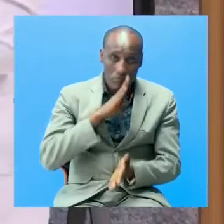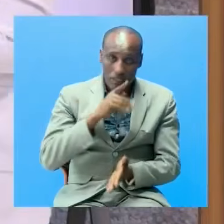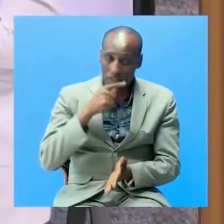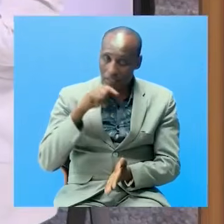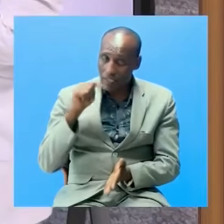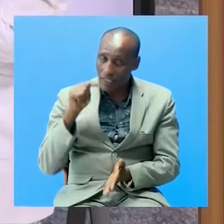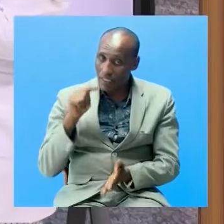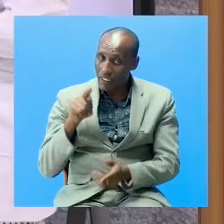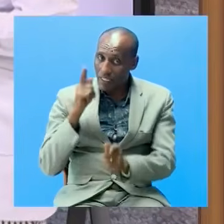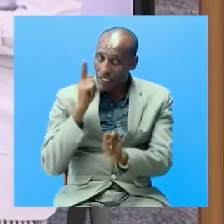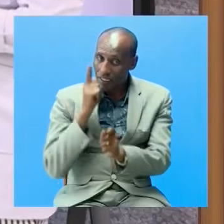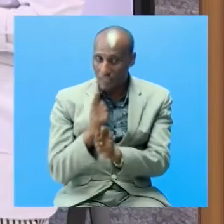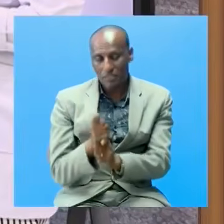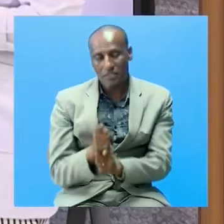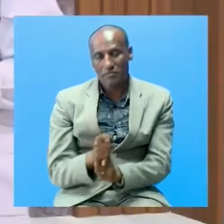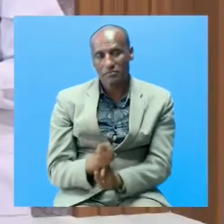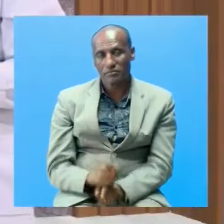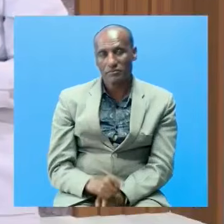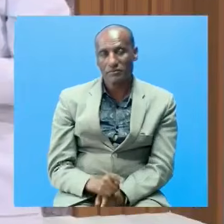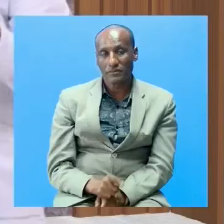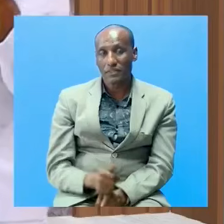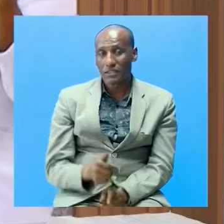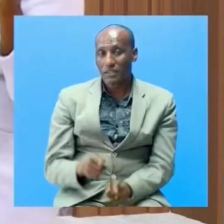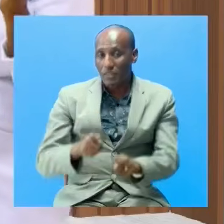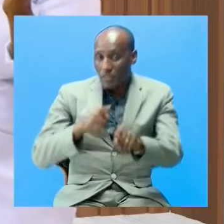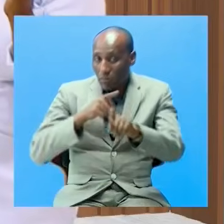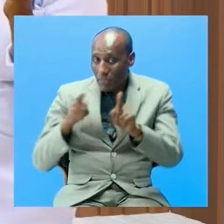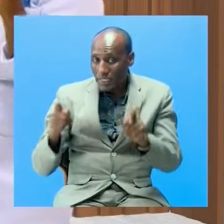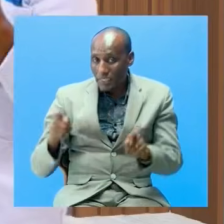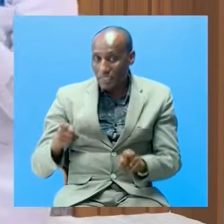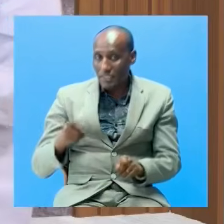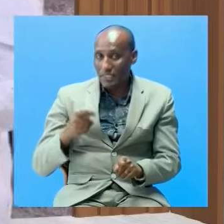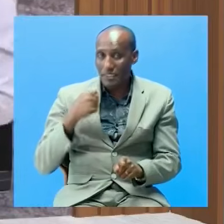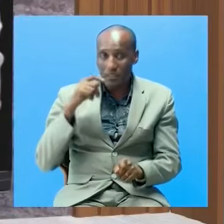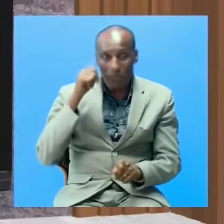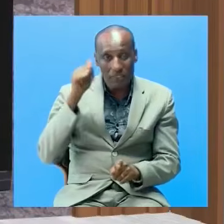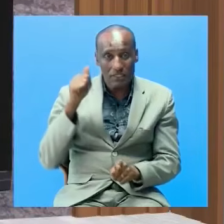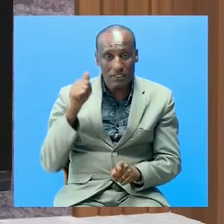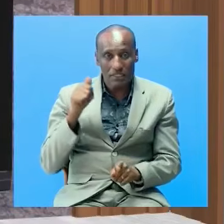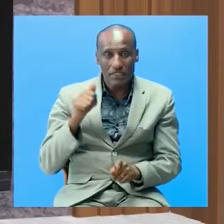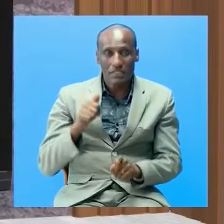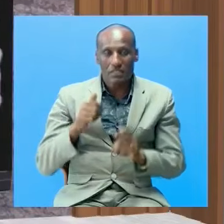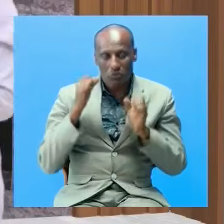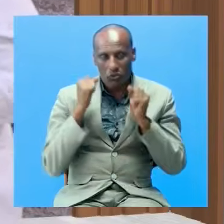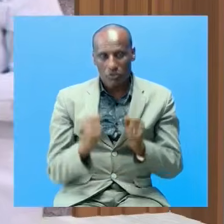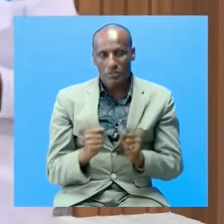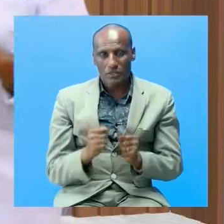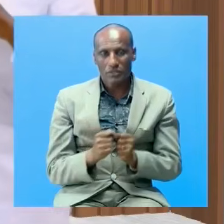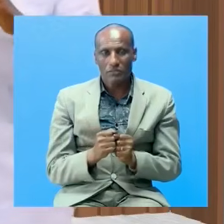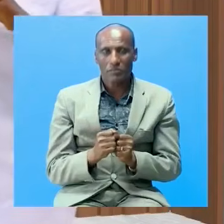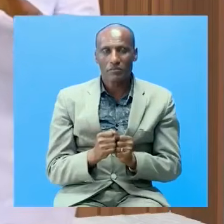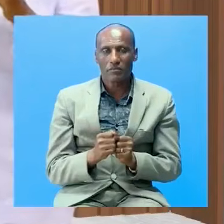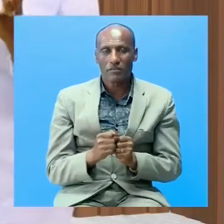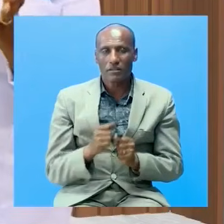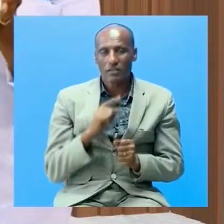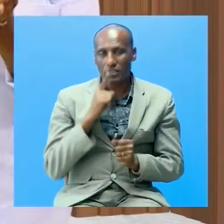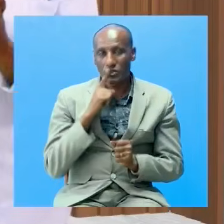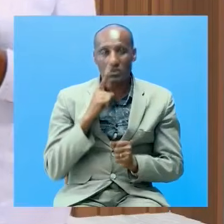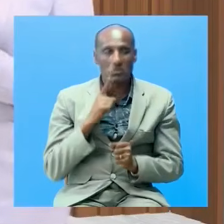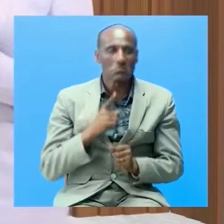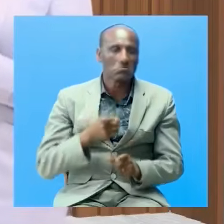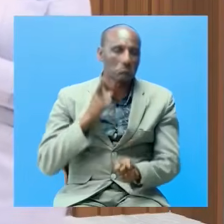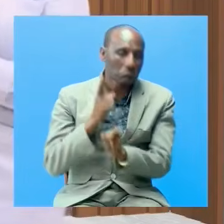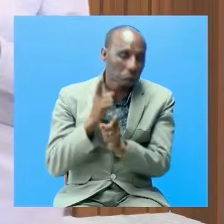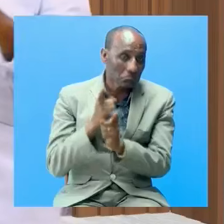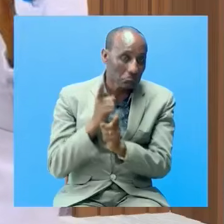It could be the answer. What did he say? Yes, it could be the answer. But the person